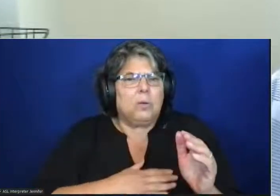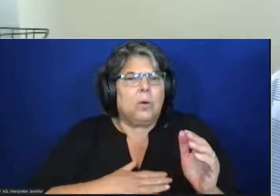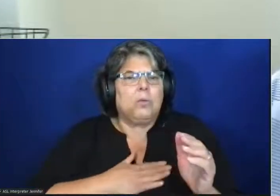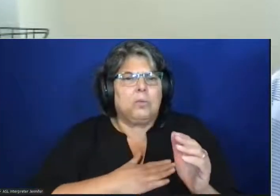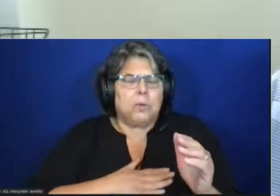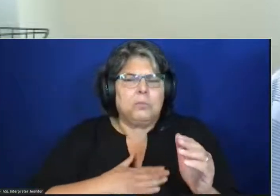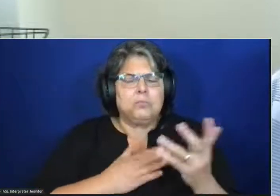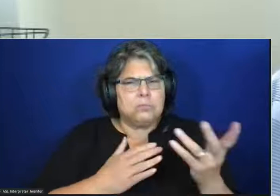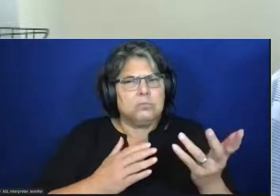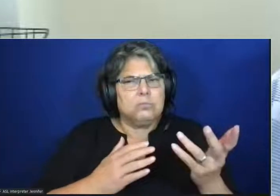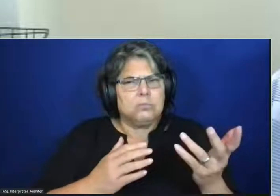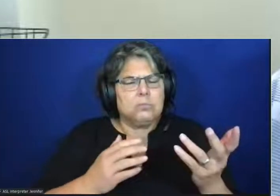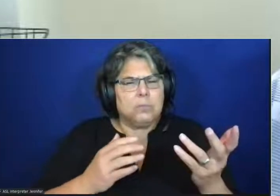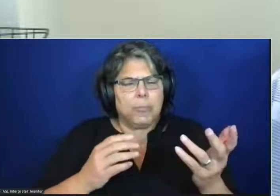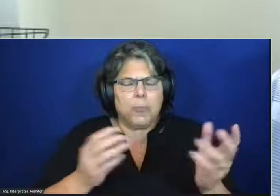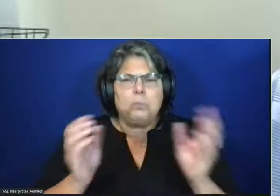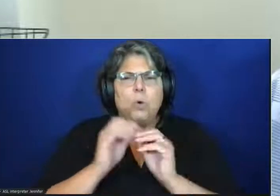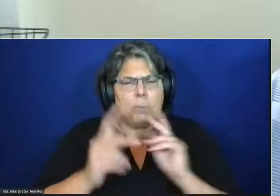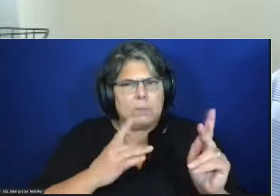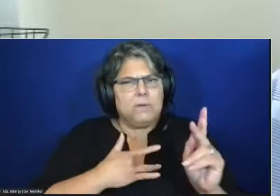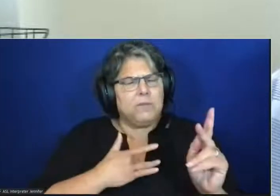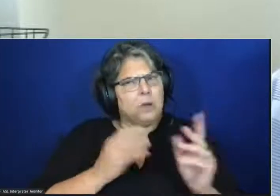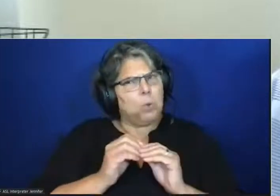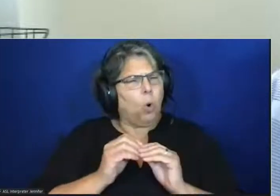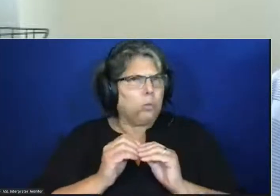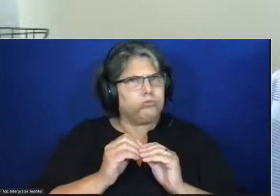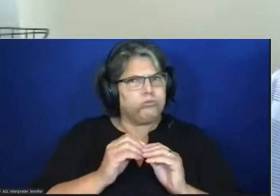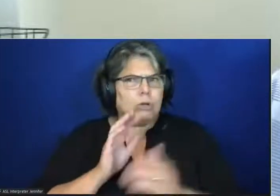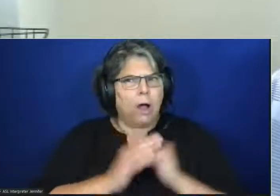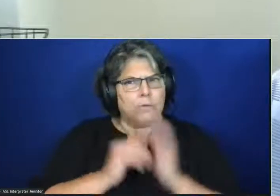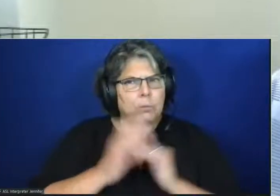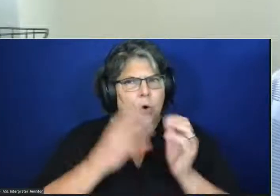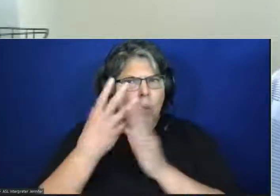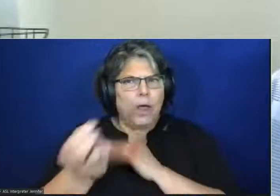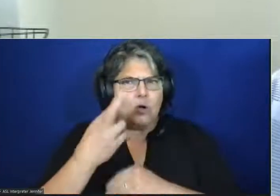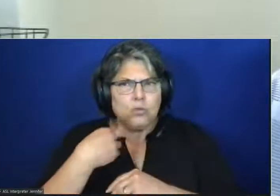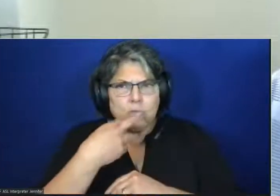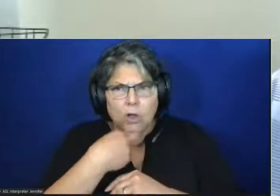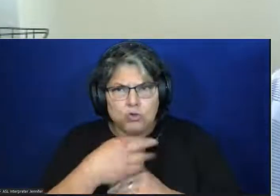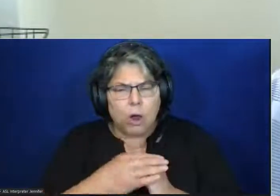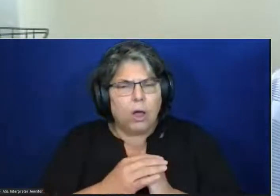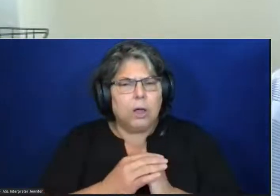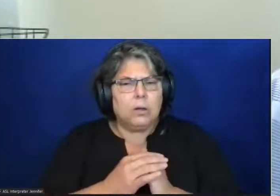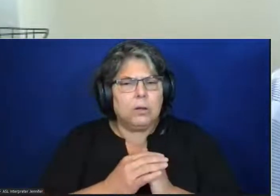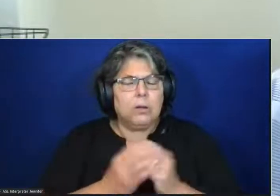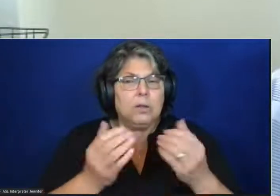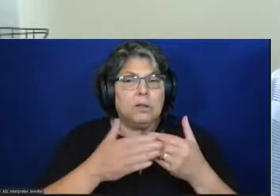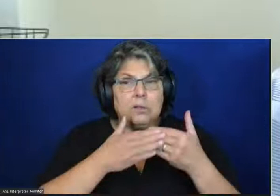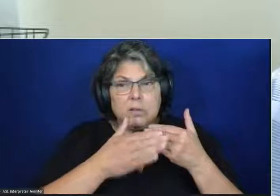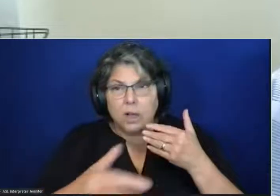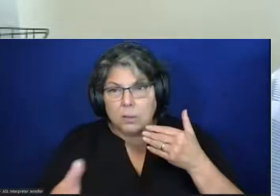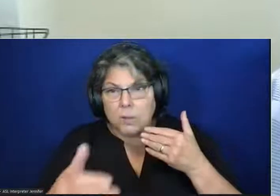will feel confident to go out and eat. In the coming weeks, many more people will be mandated to get vaccinated or